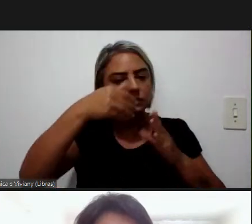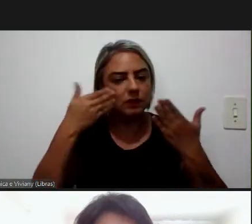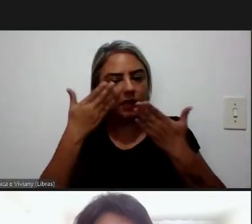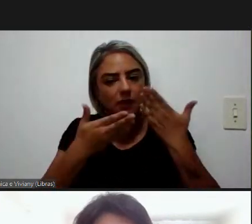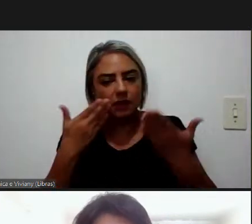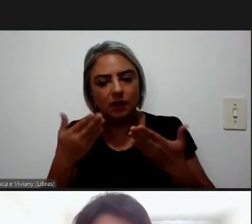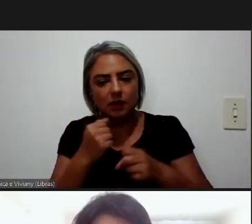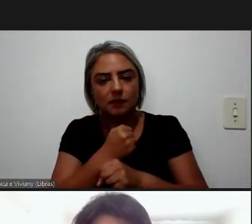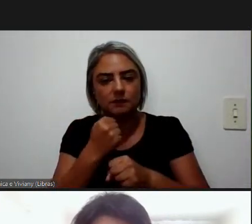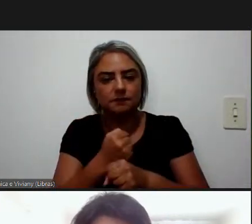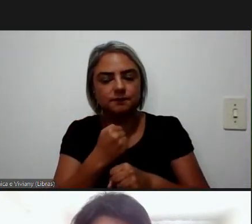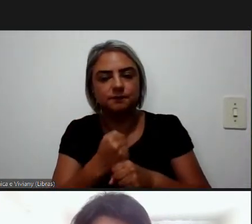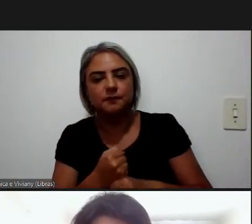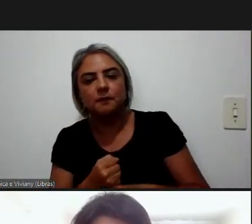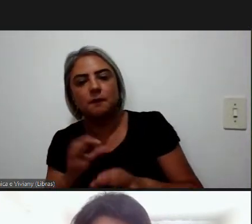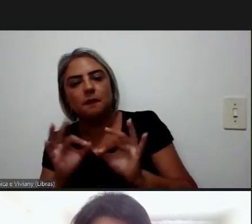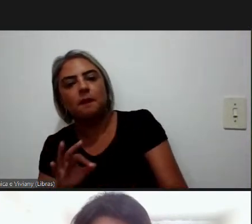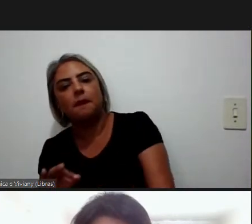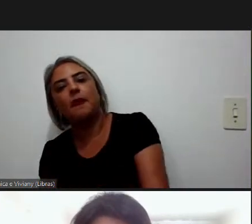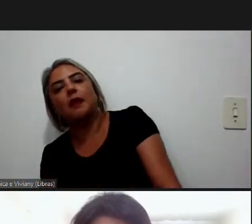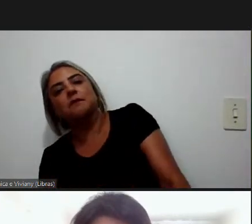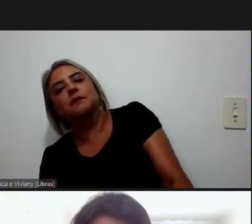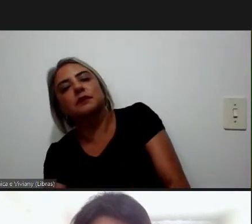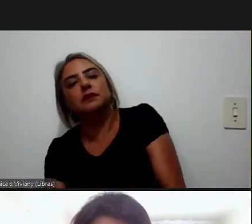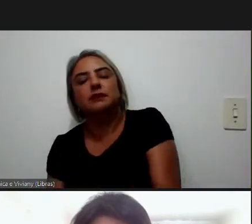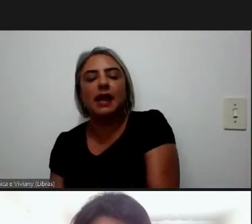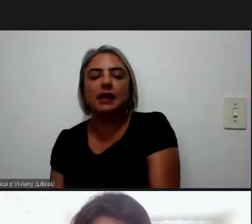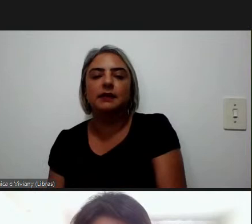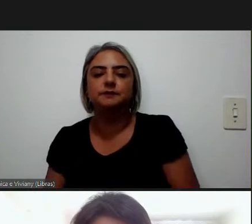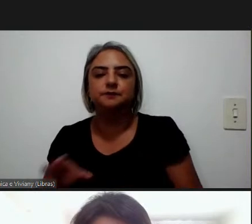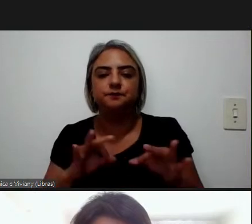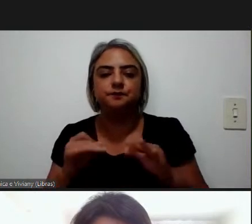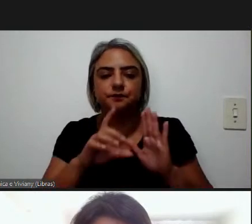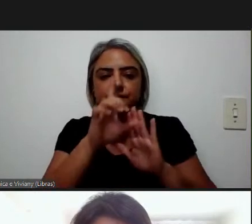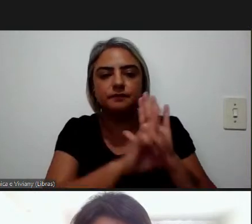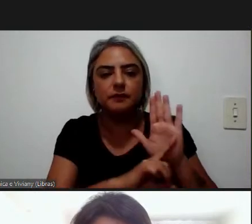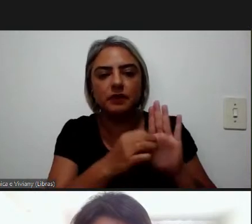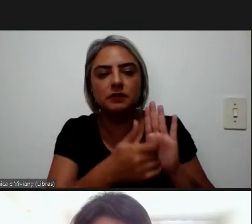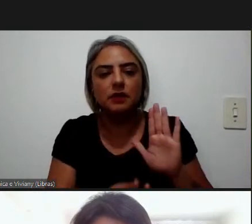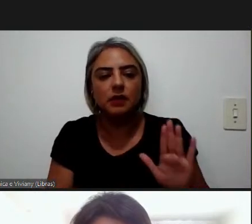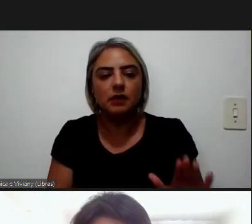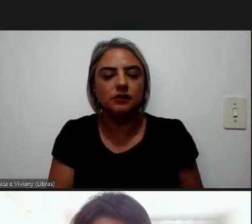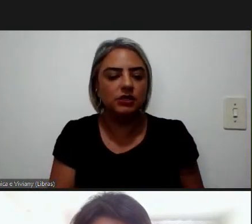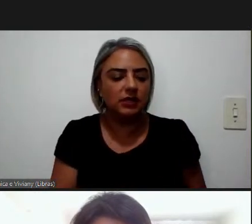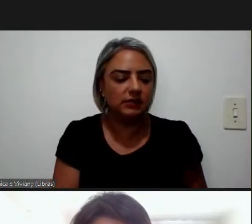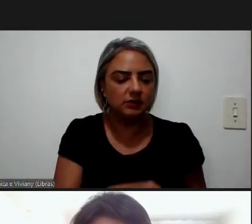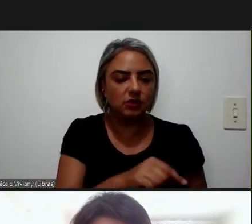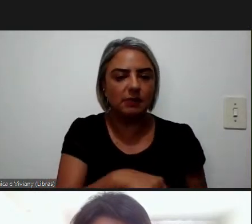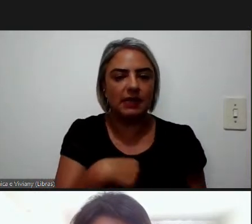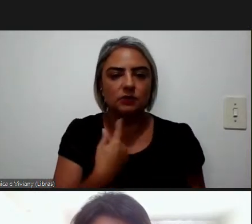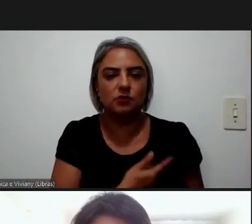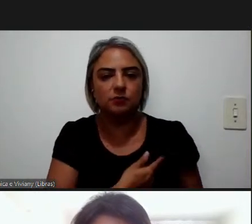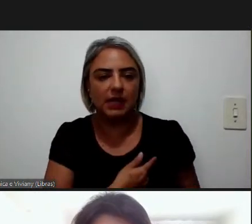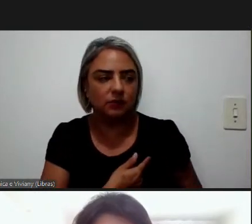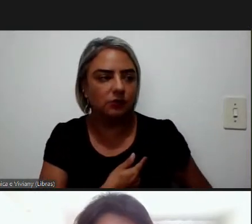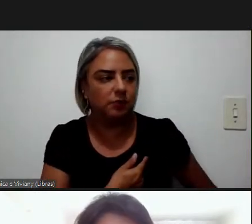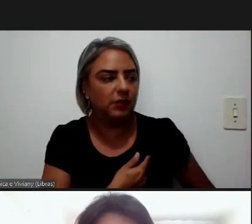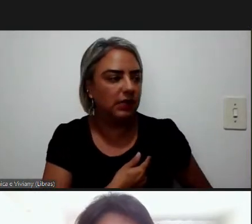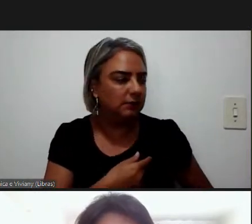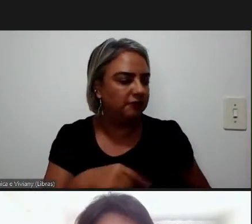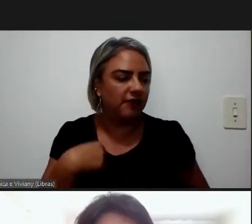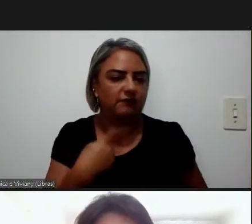ordinance that treats about this network. We have another law that